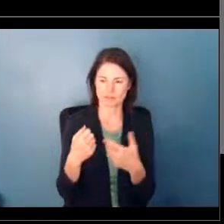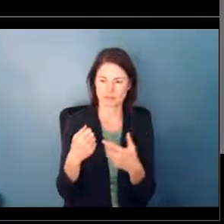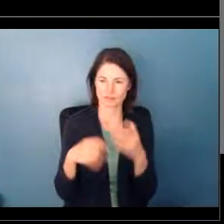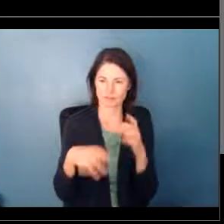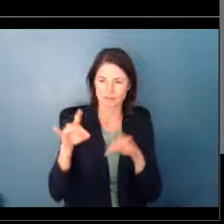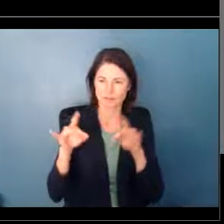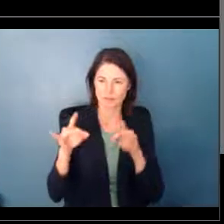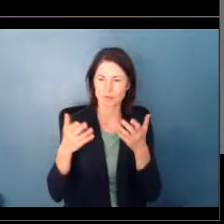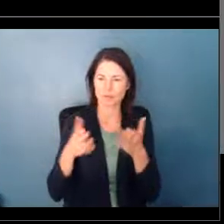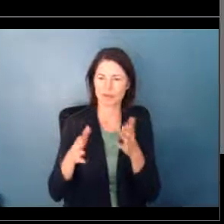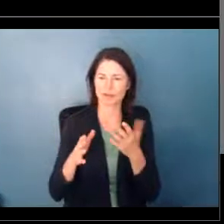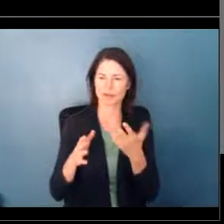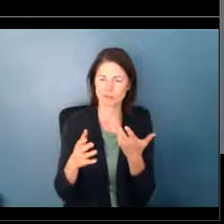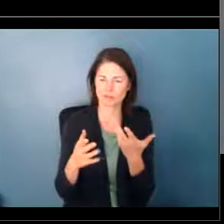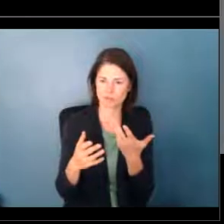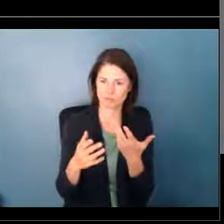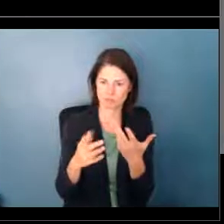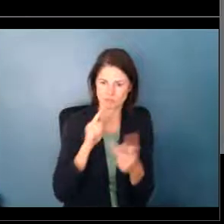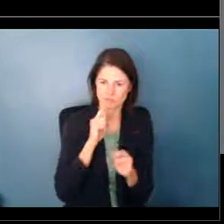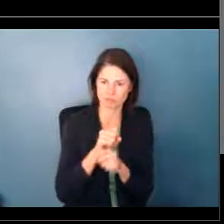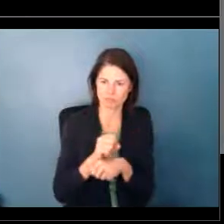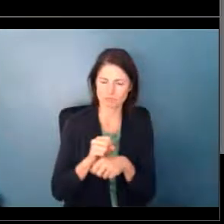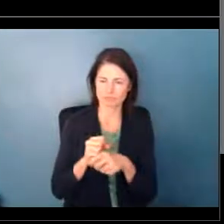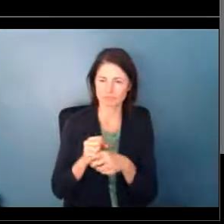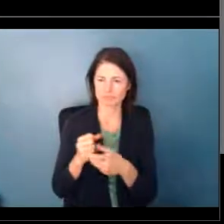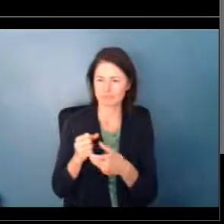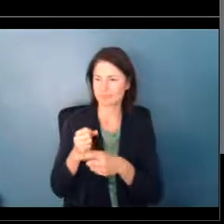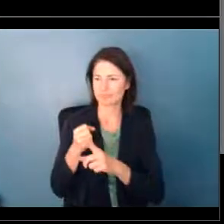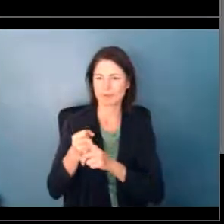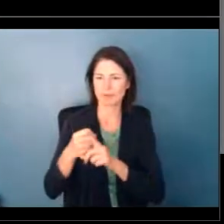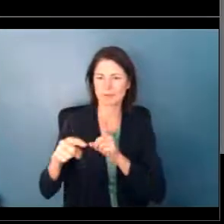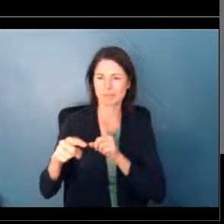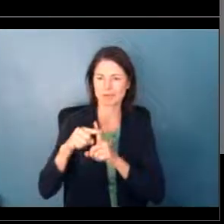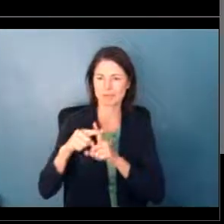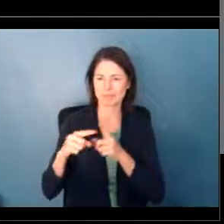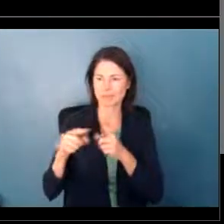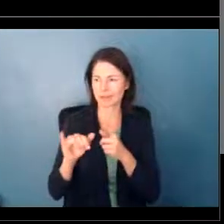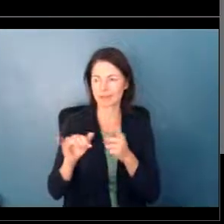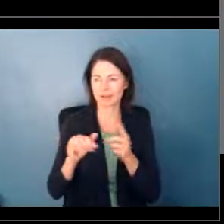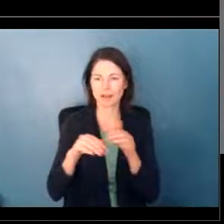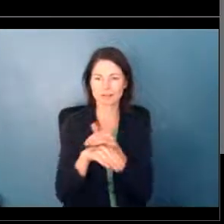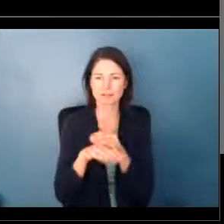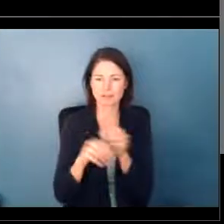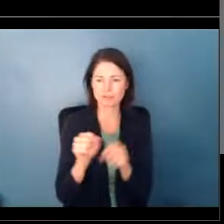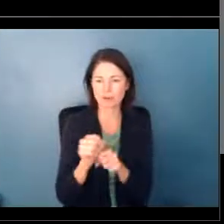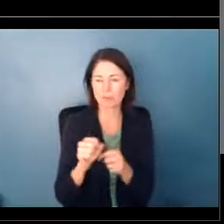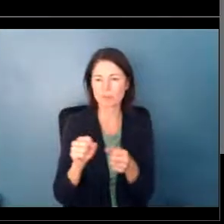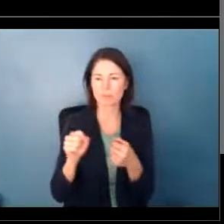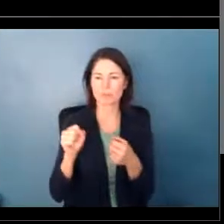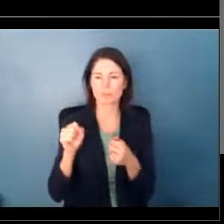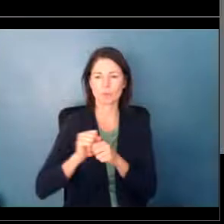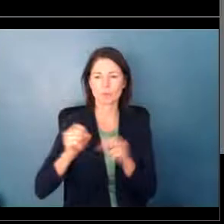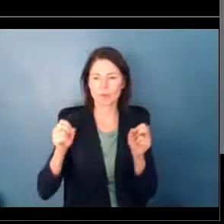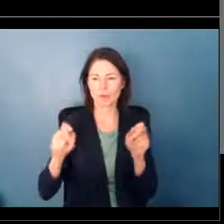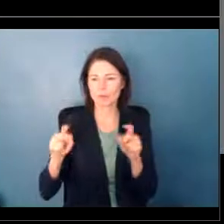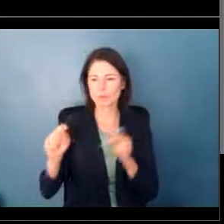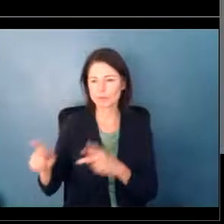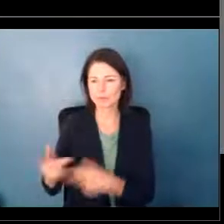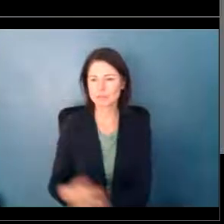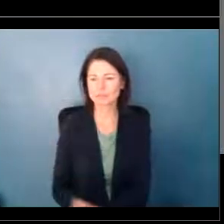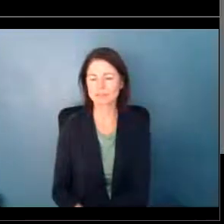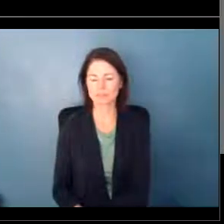communities regarding access to jobs, other employment opportunities, and truly things that